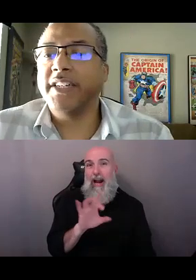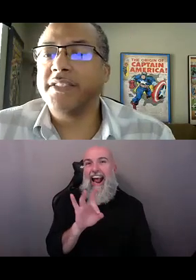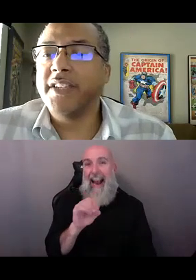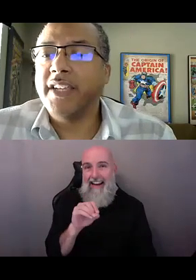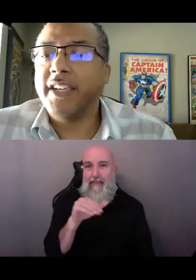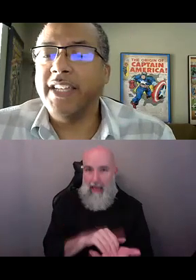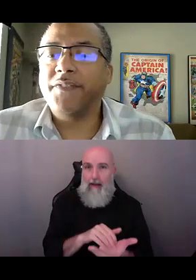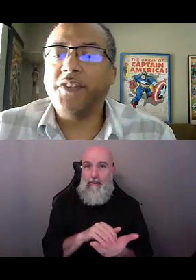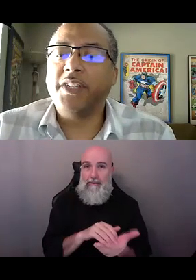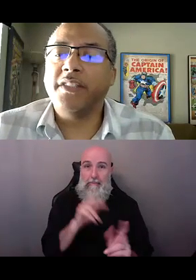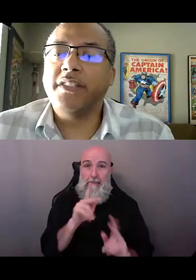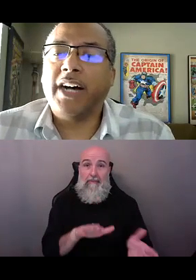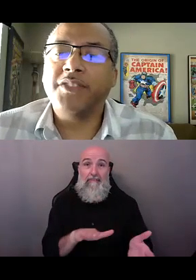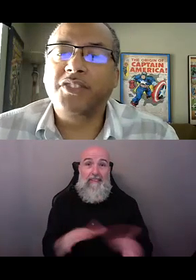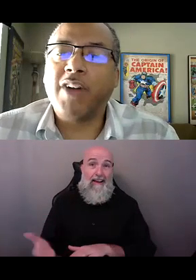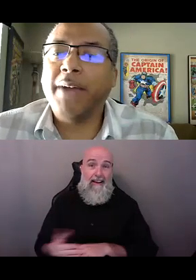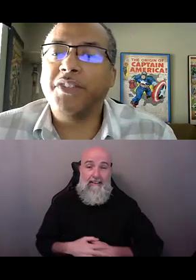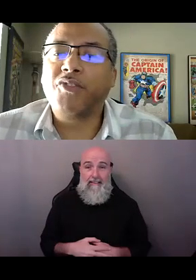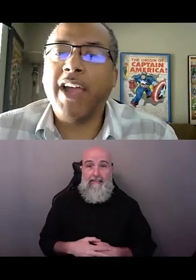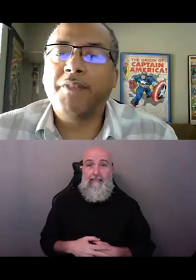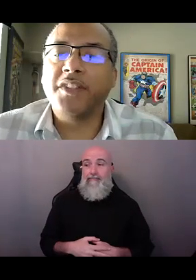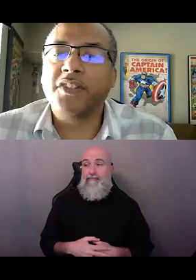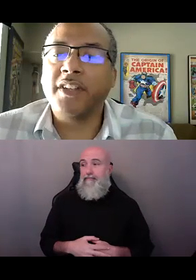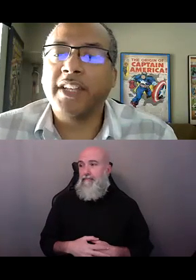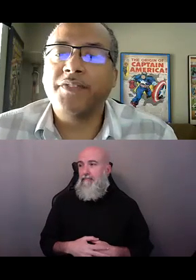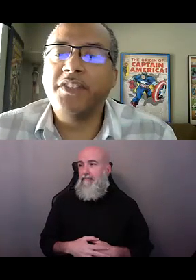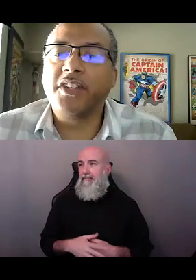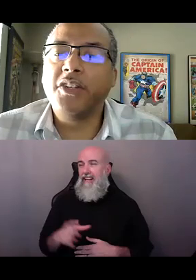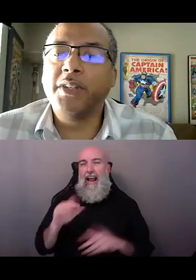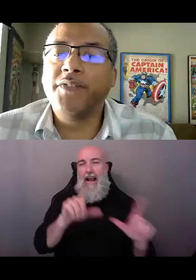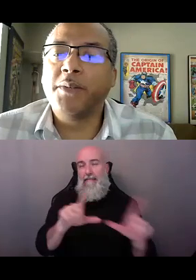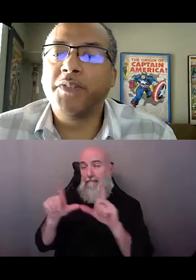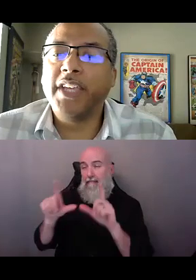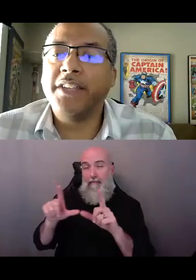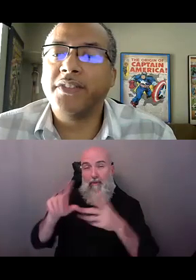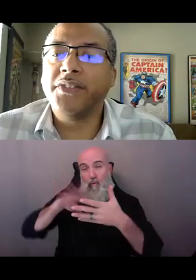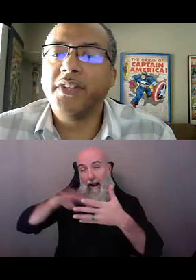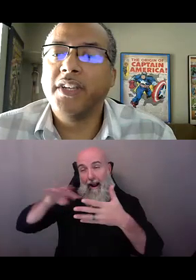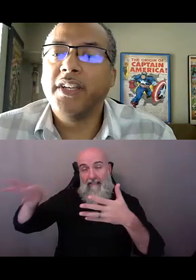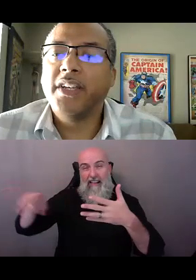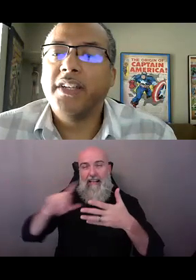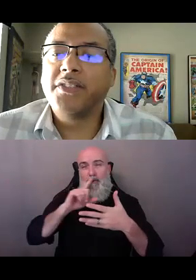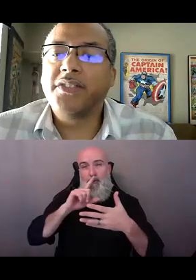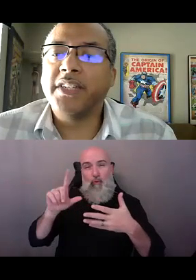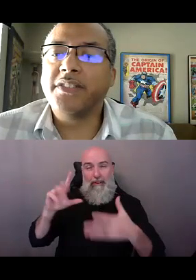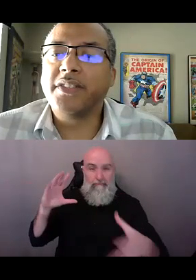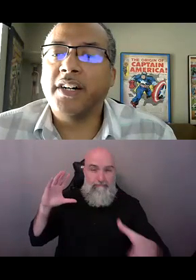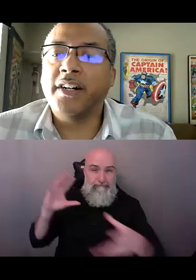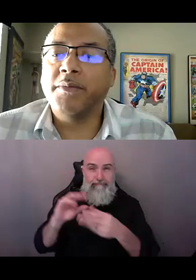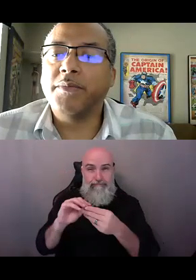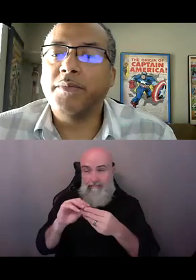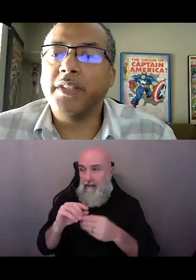680,000 deaths. And if you can, I'll describe this graph that's on the left. These are the cumulative number of cases